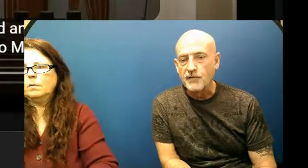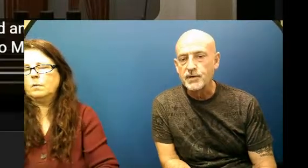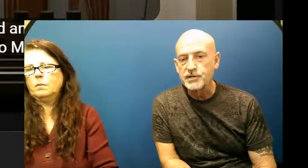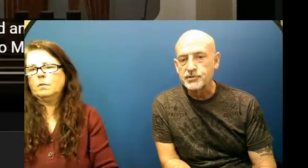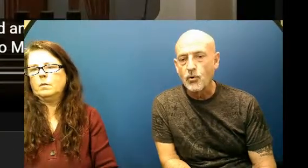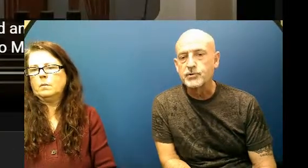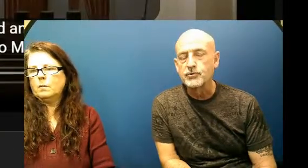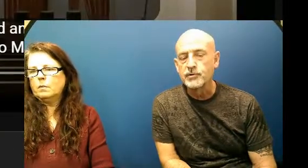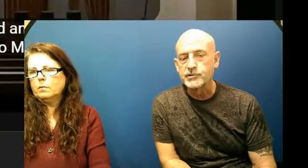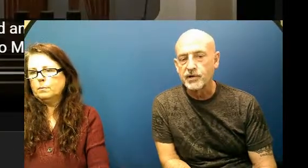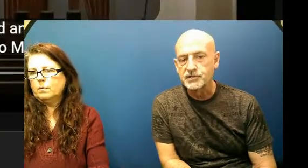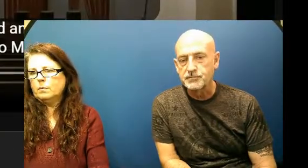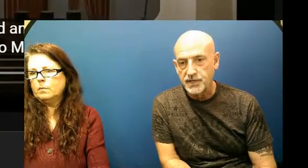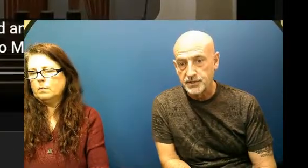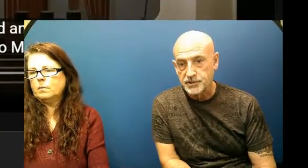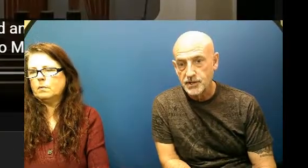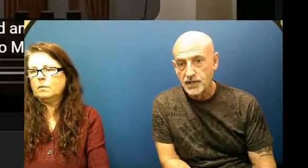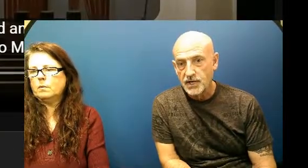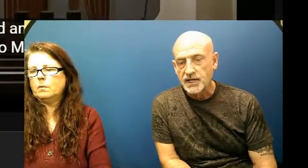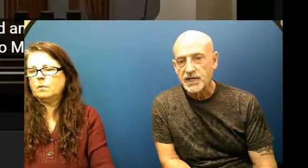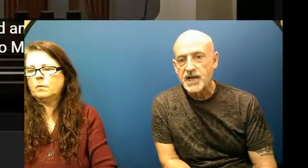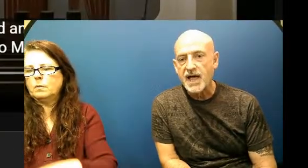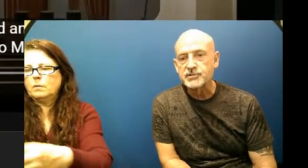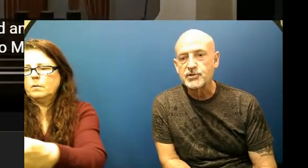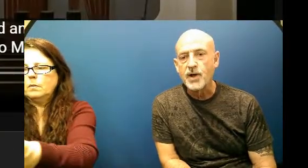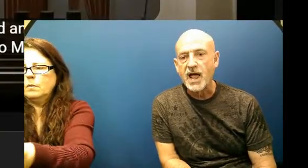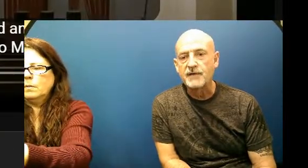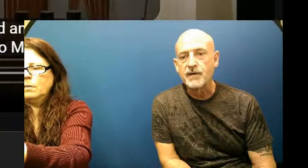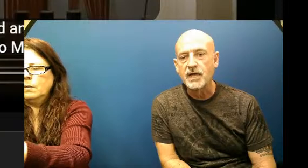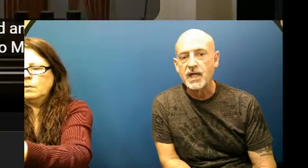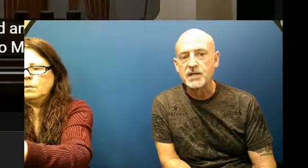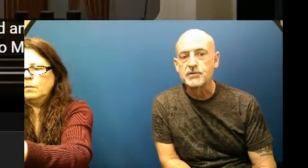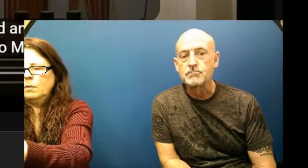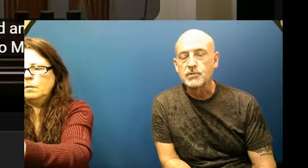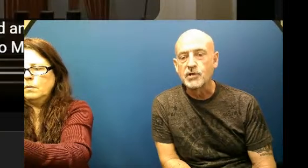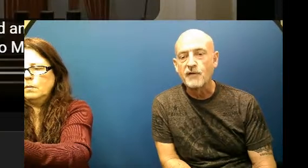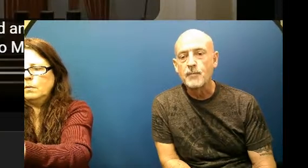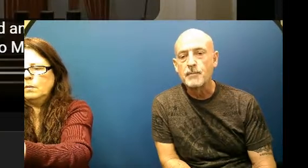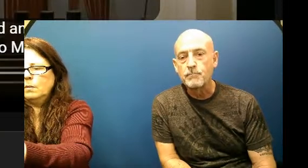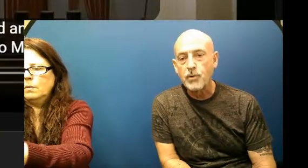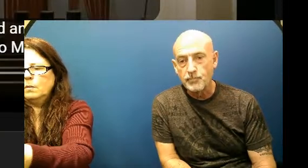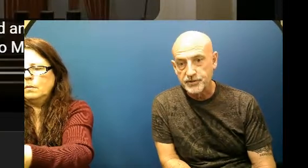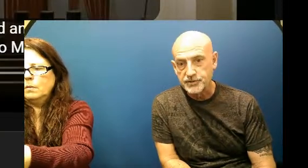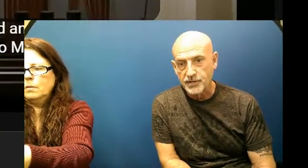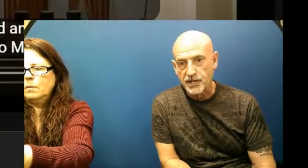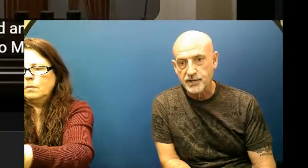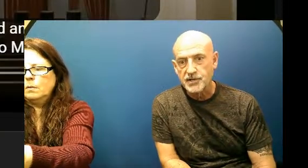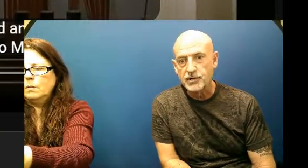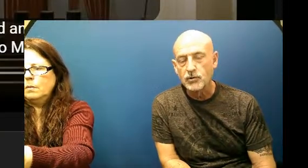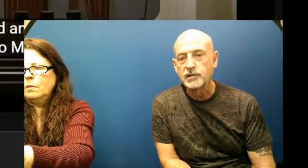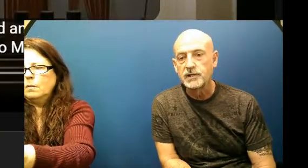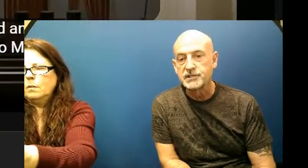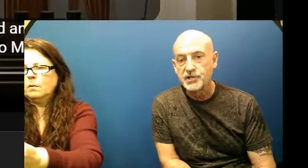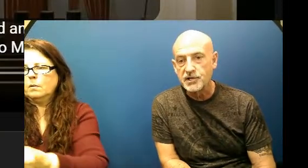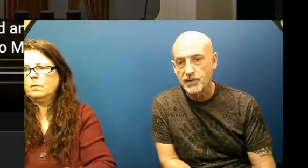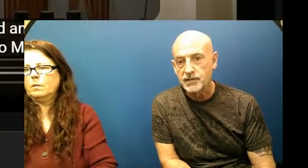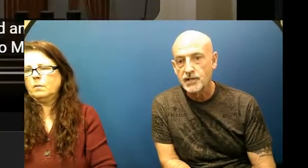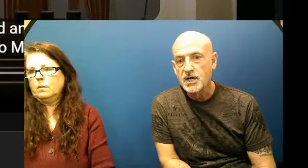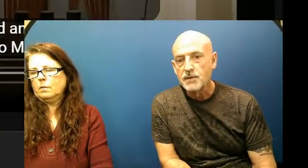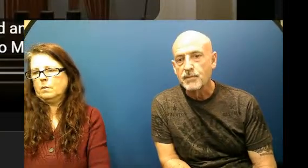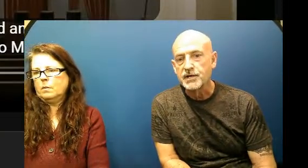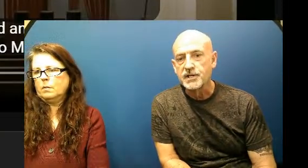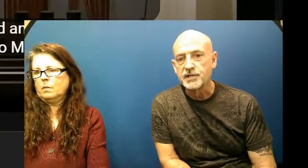the government is going to restrict speech, it has to have a government purpose that is not only